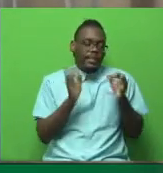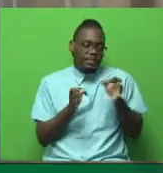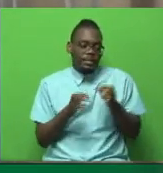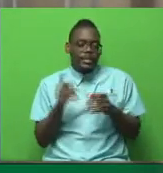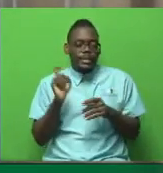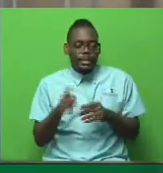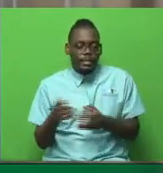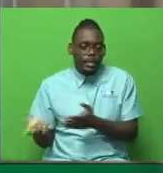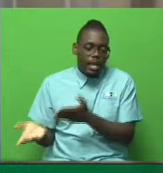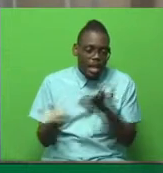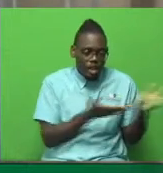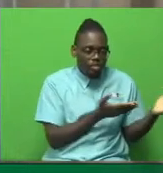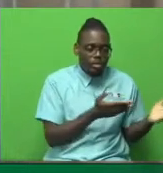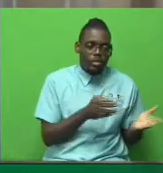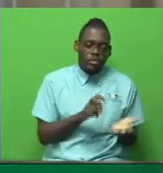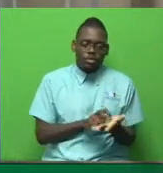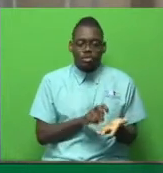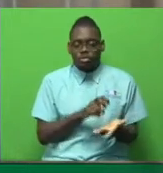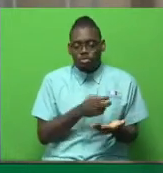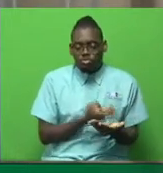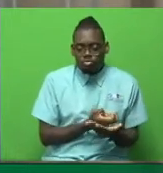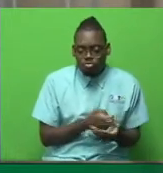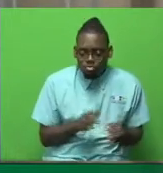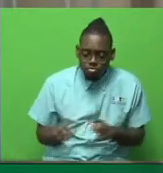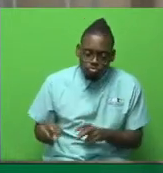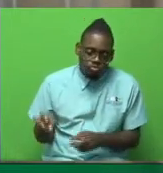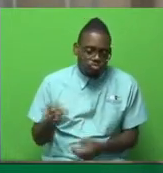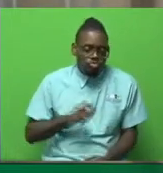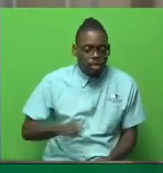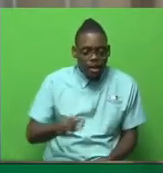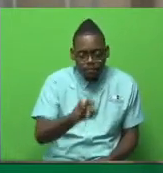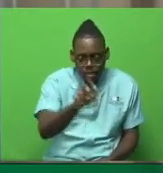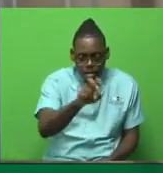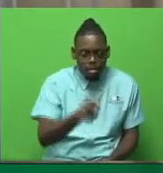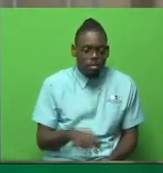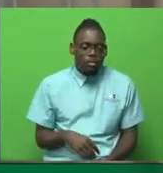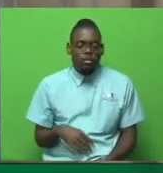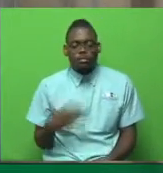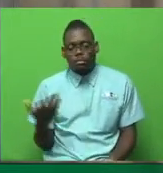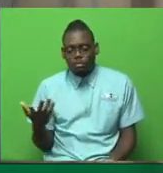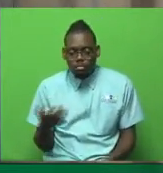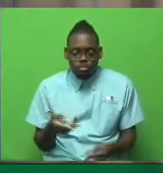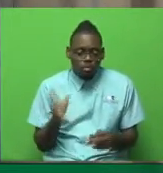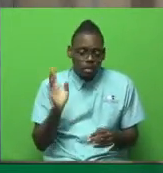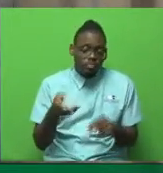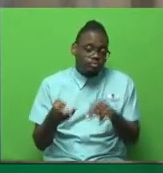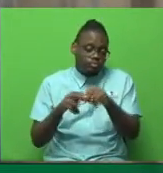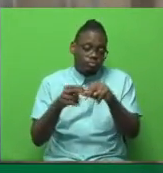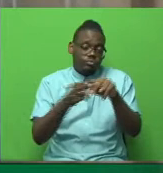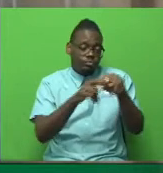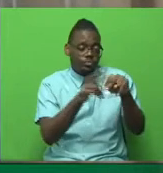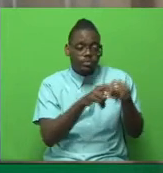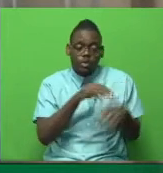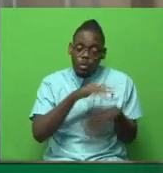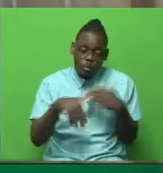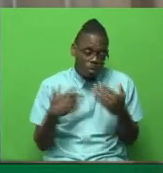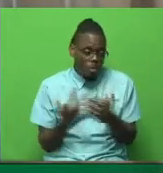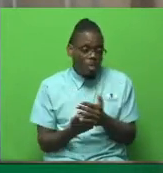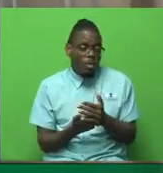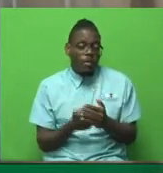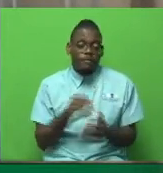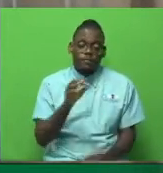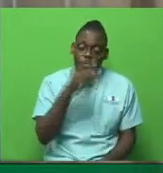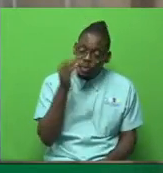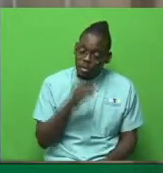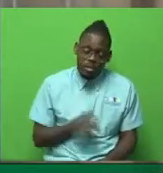component will increase and that's literally every single good and service minor speaker the minister Kim